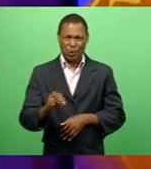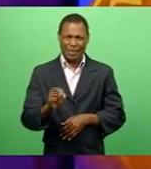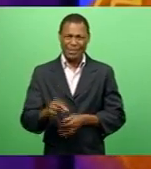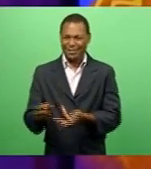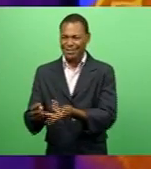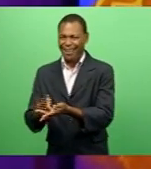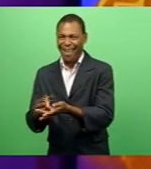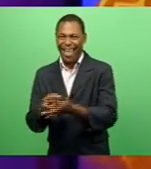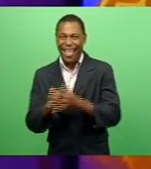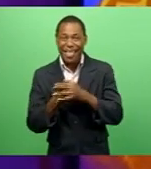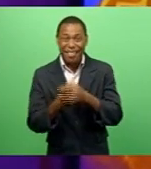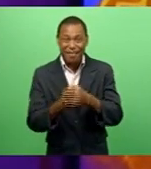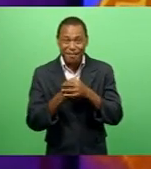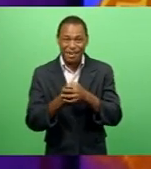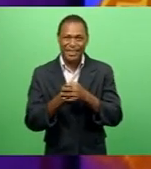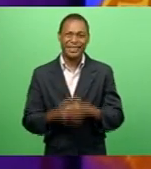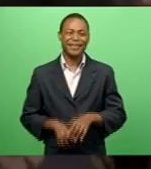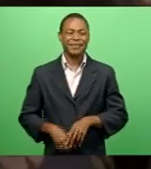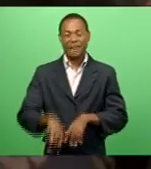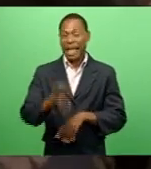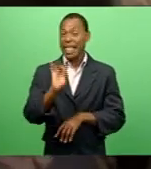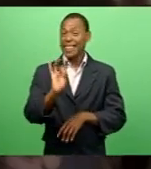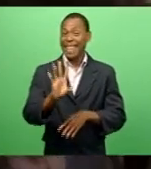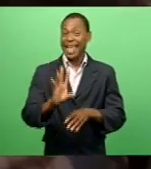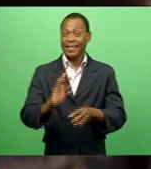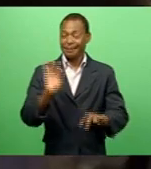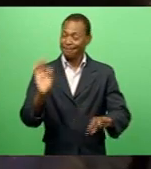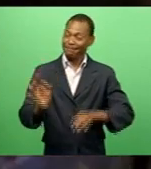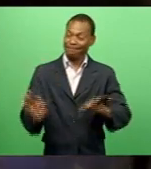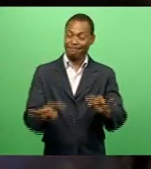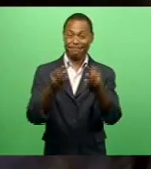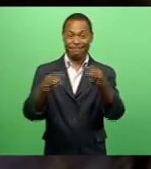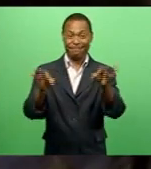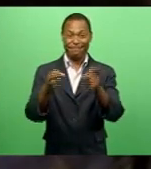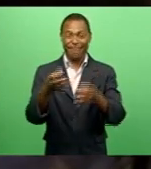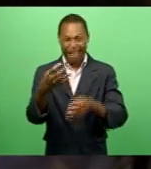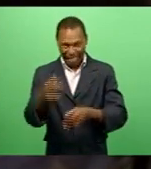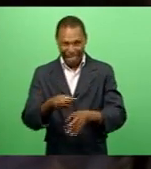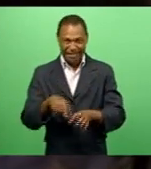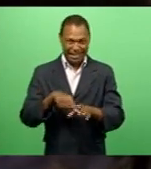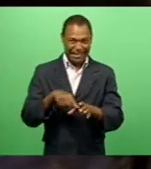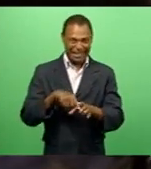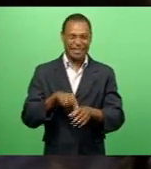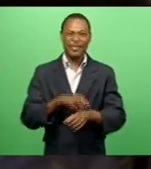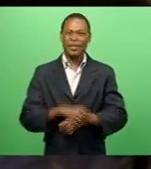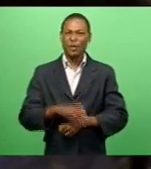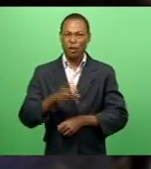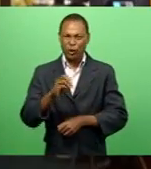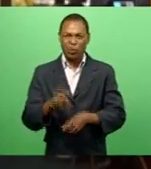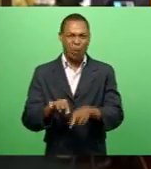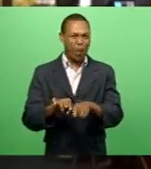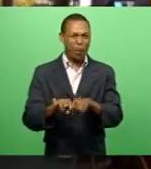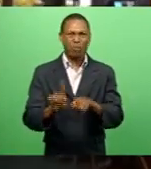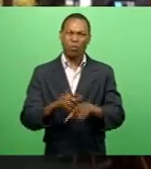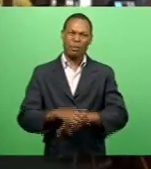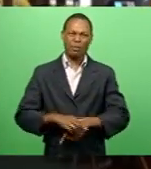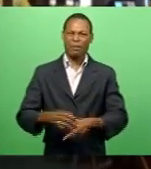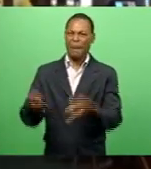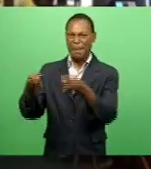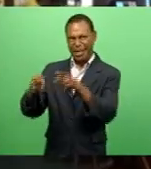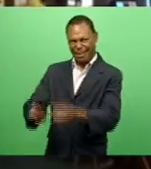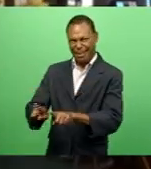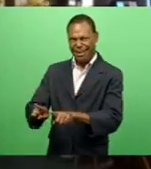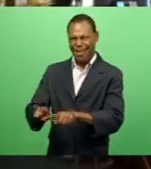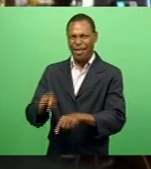close friends. There are 10 songs in the album, and Wanganimbarravi says most of the original composers have passed on,